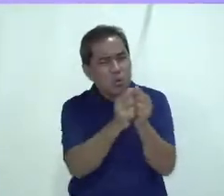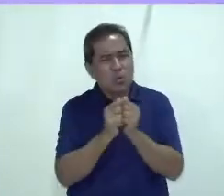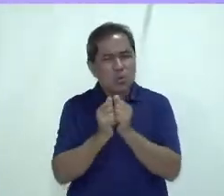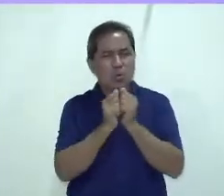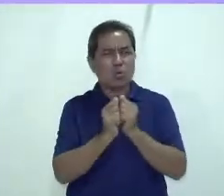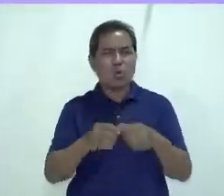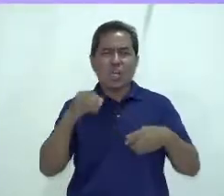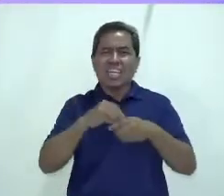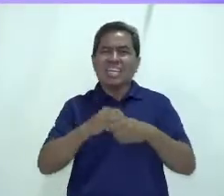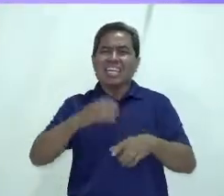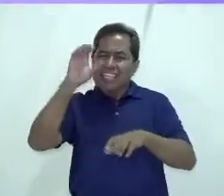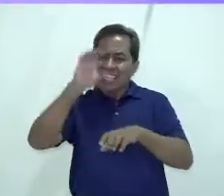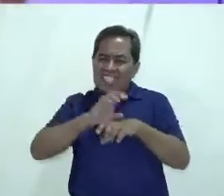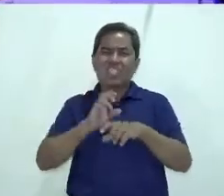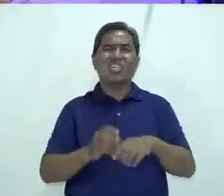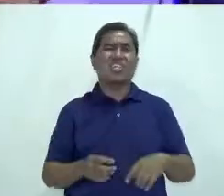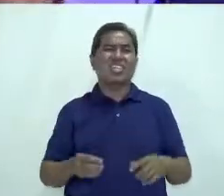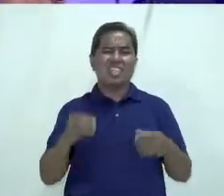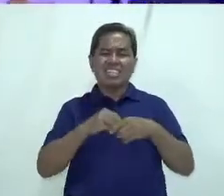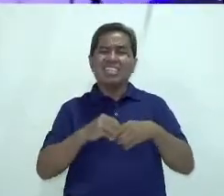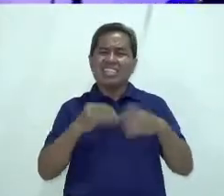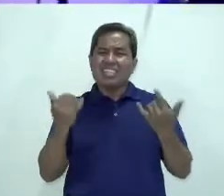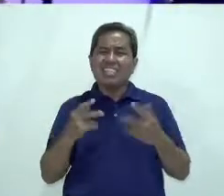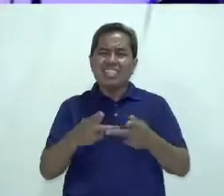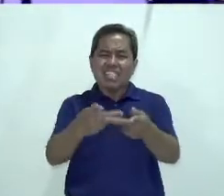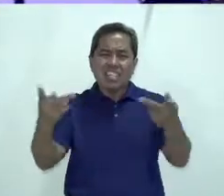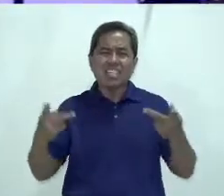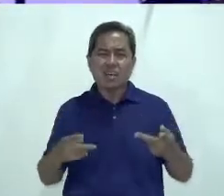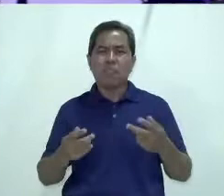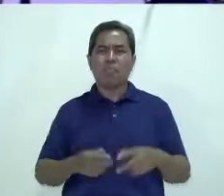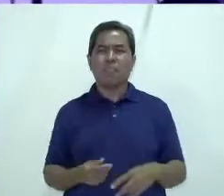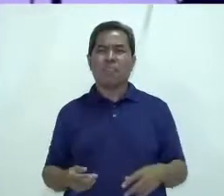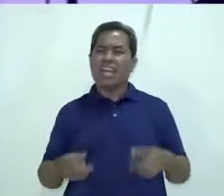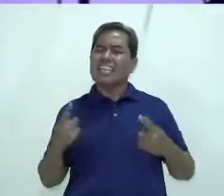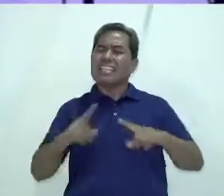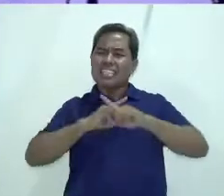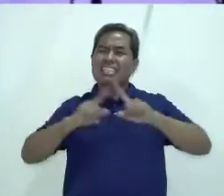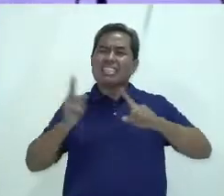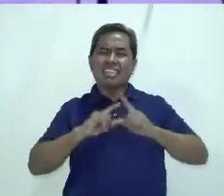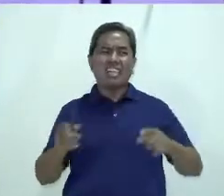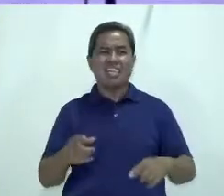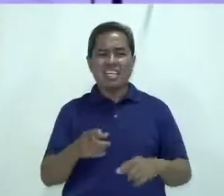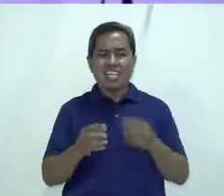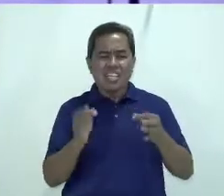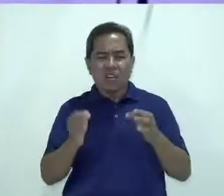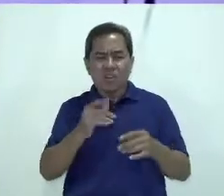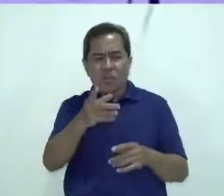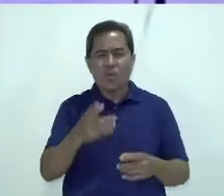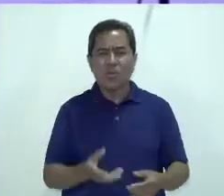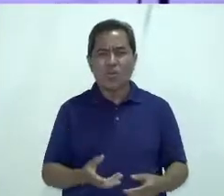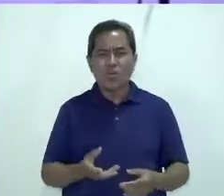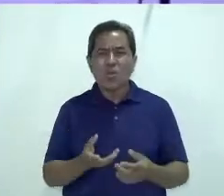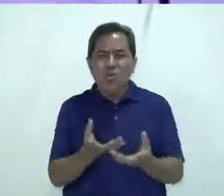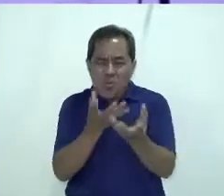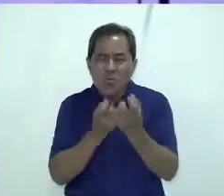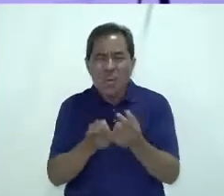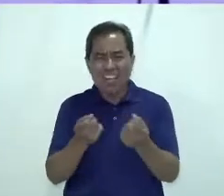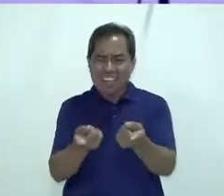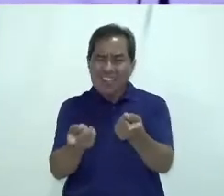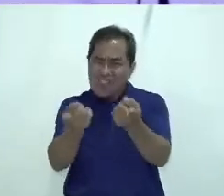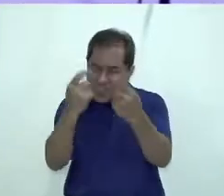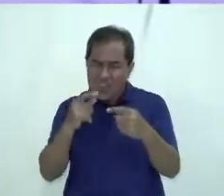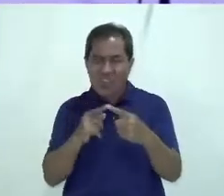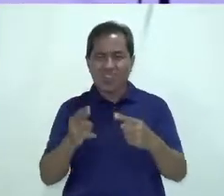The atmosphere in the place, in the venue is different. So if you're one of those that we're missing right now in this room, we look